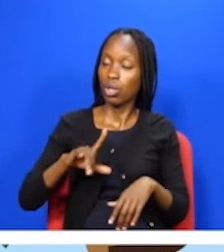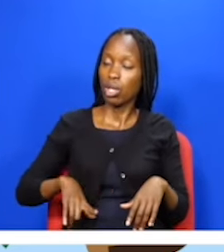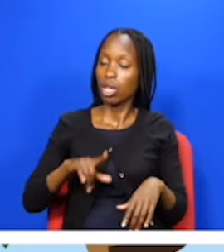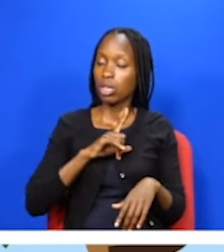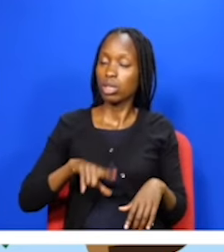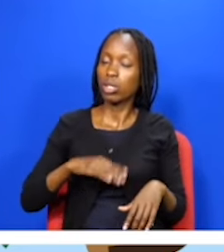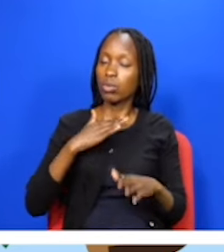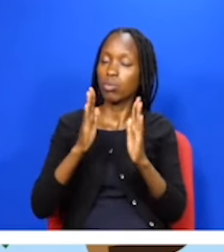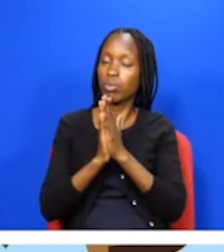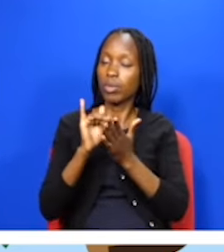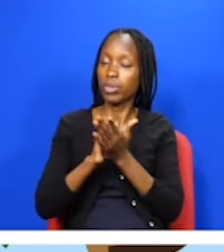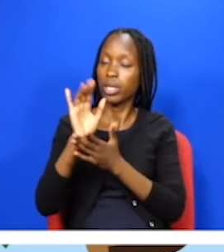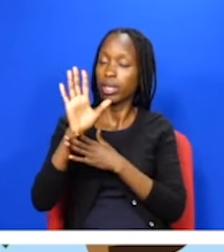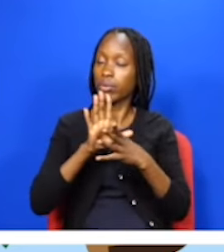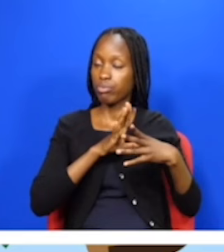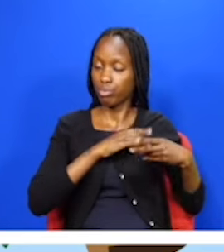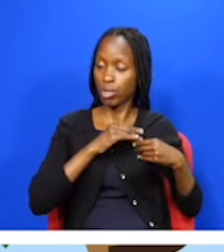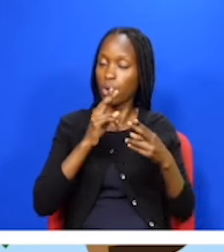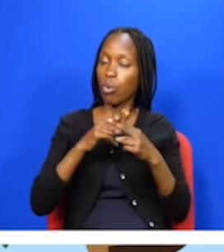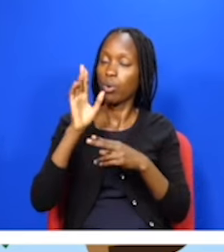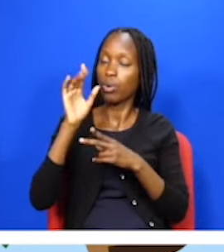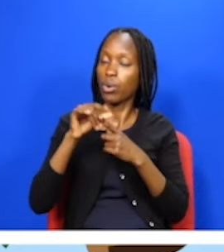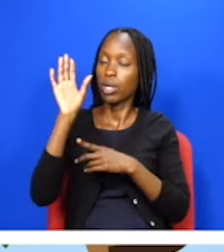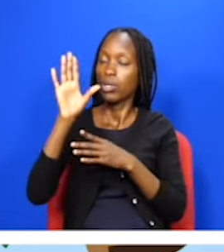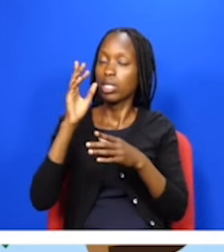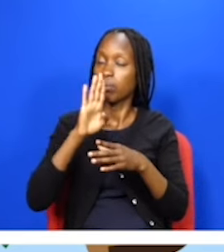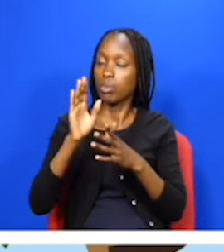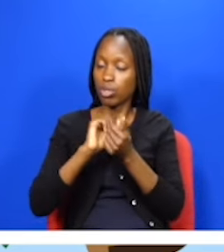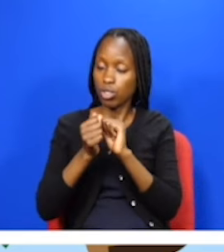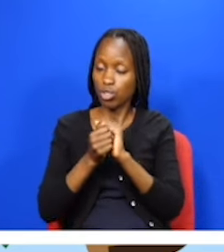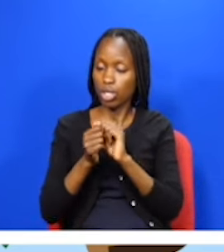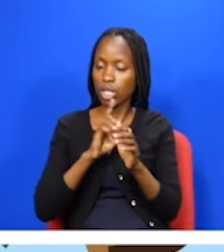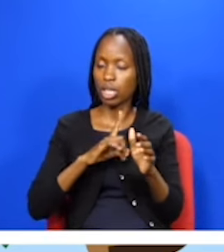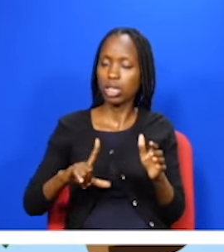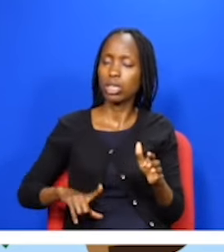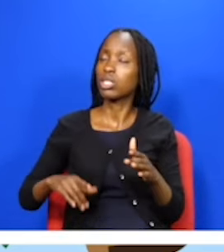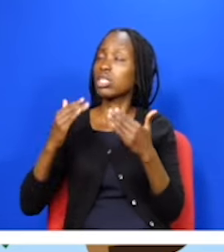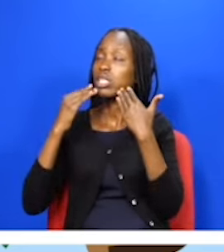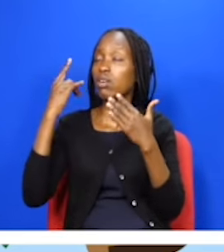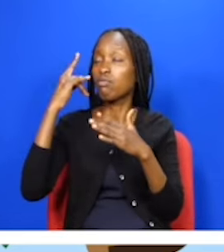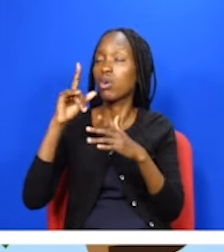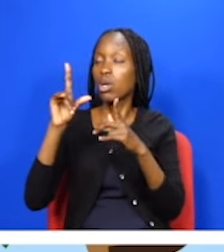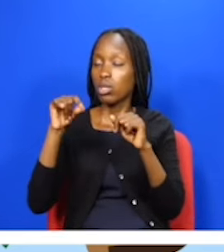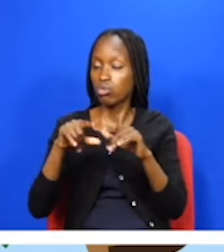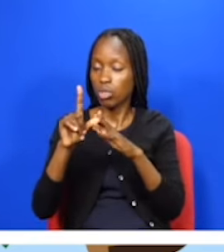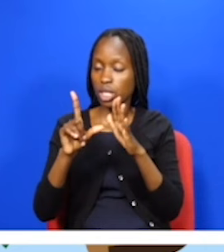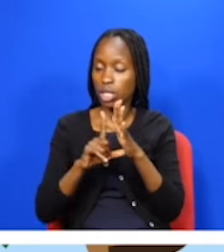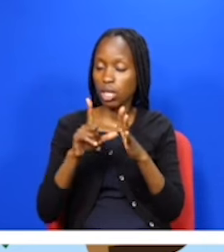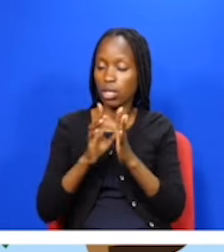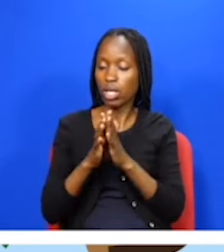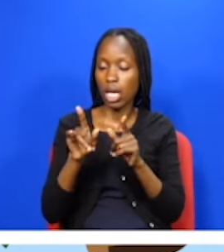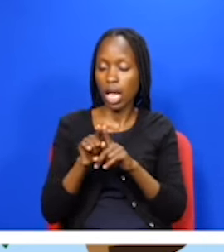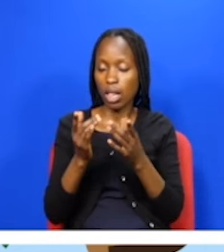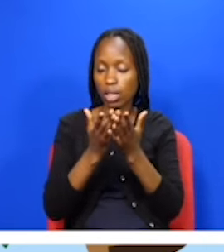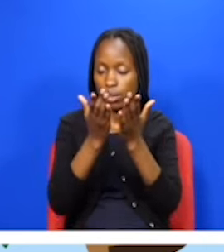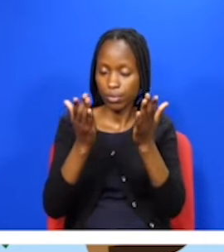that they shall receive your word and be changed in your presence. Thank you, God, for our lesson for today. For our listeners and